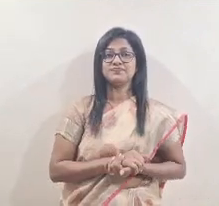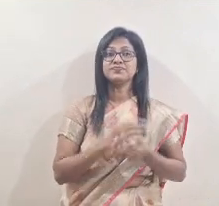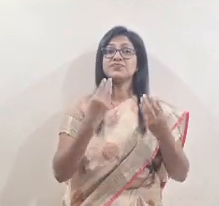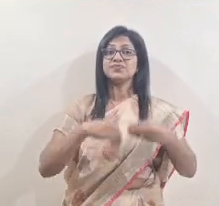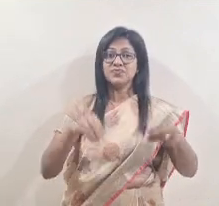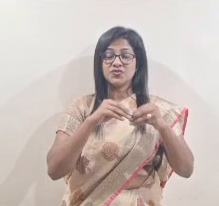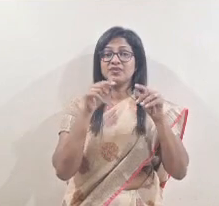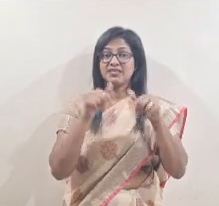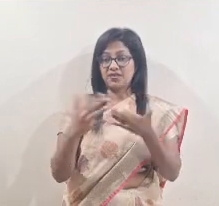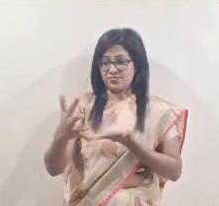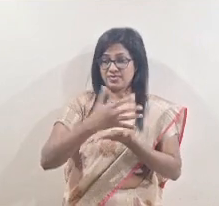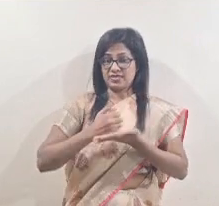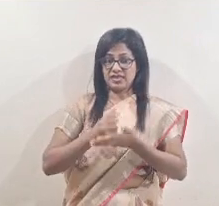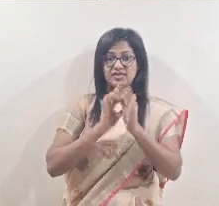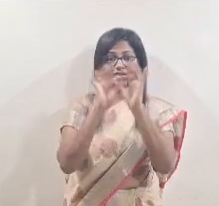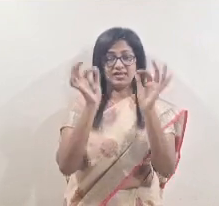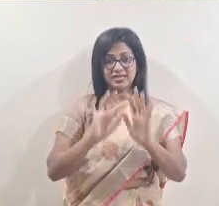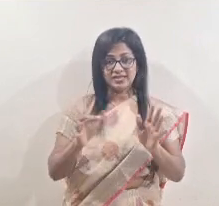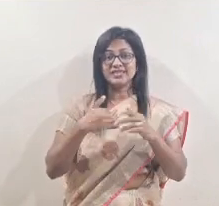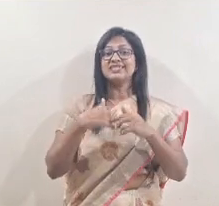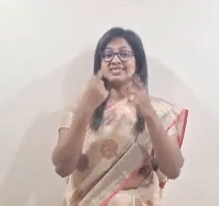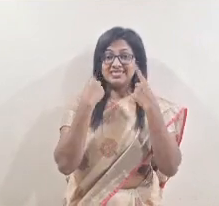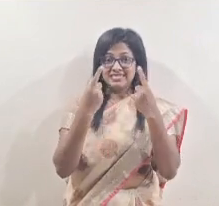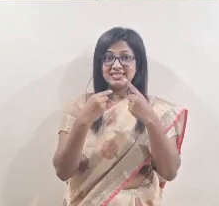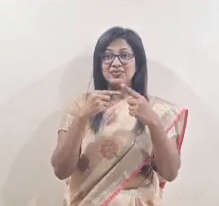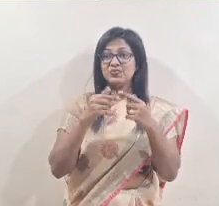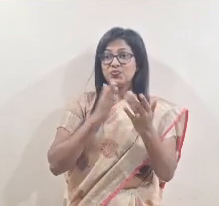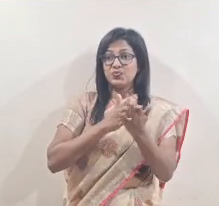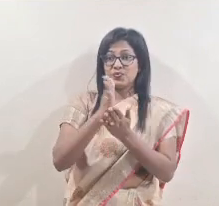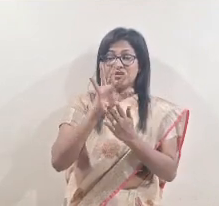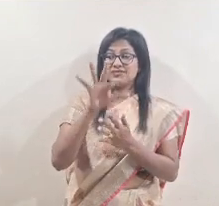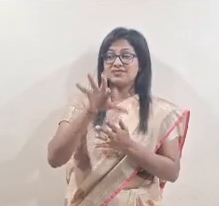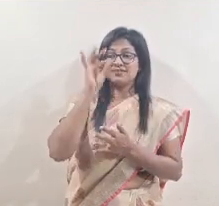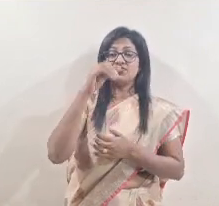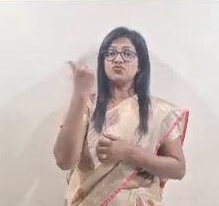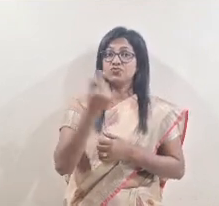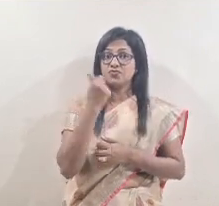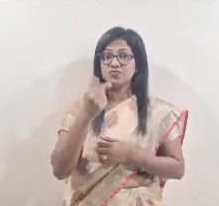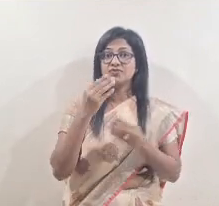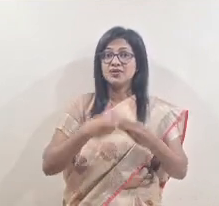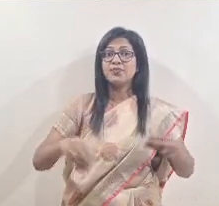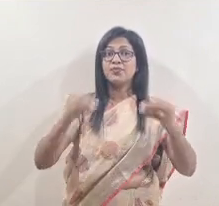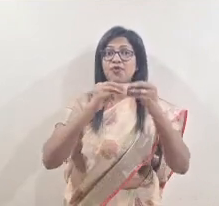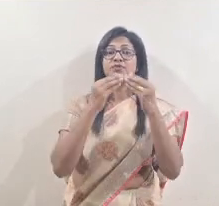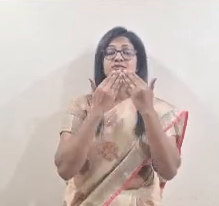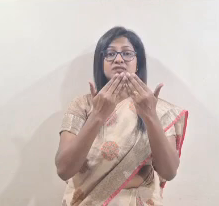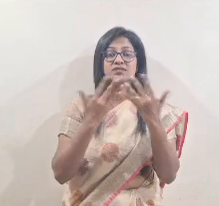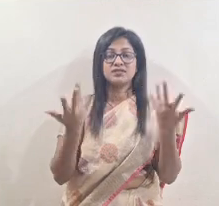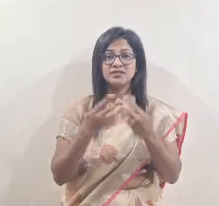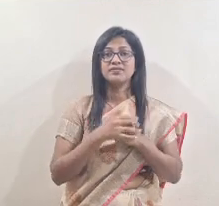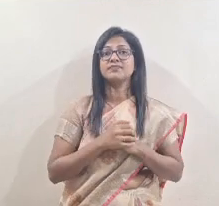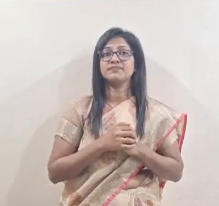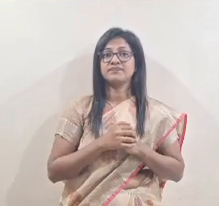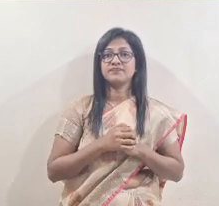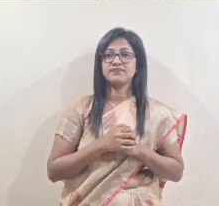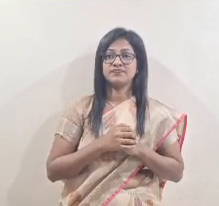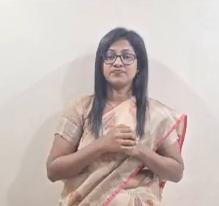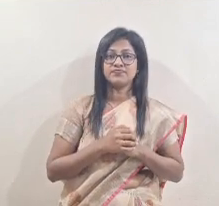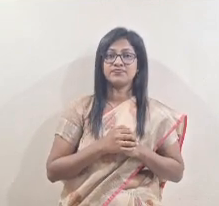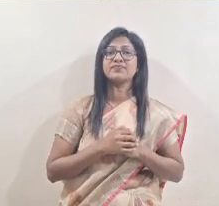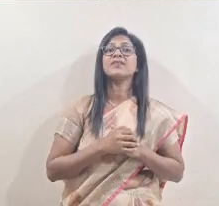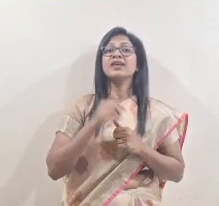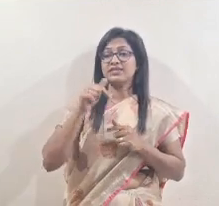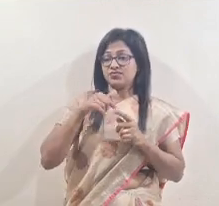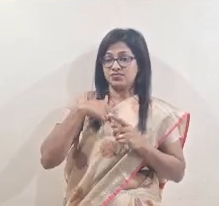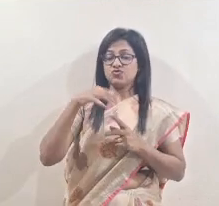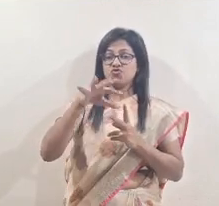so now the data is collected. Now I have to figure out that what method I can use for the further study. So